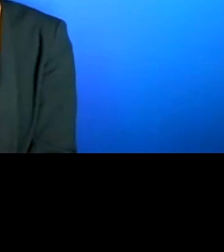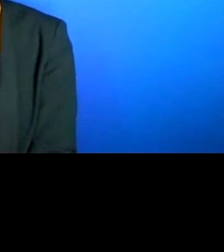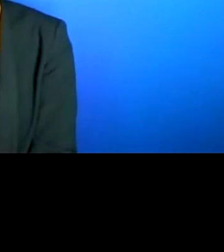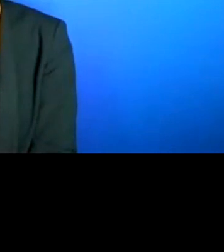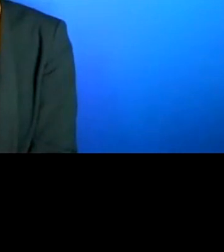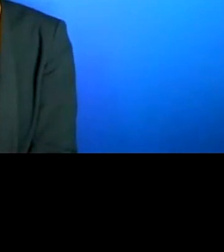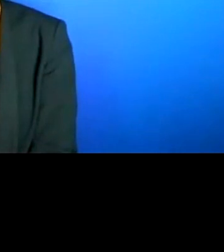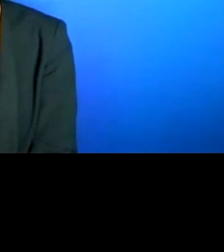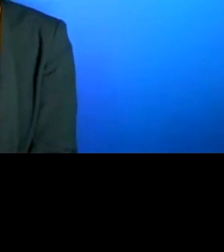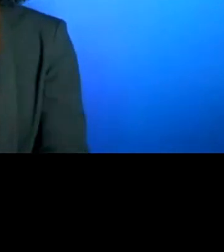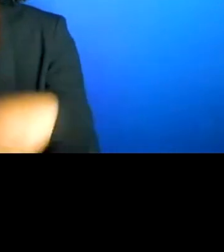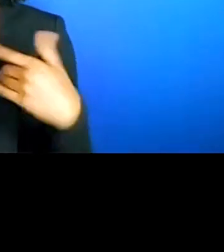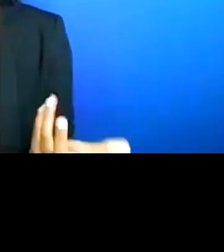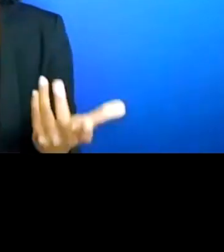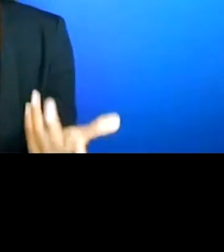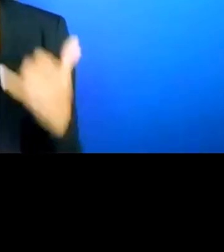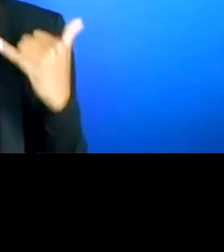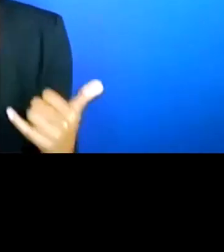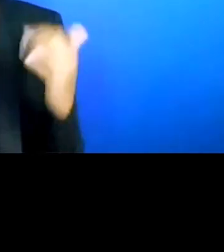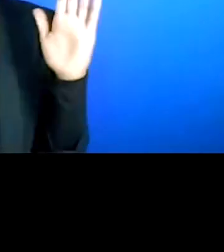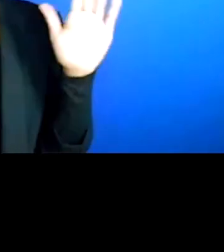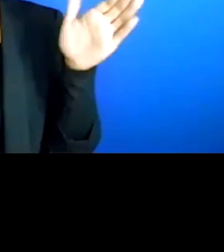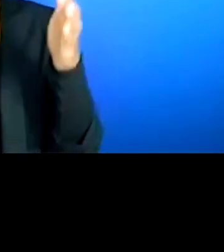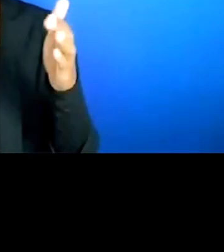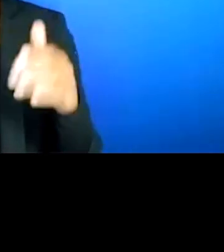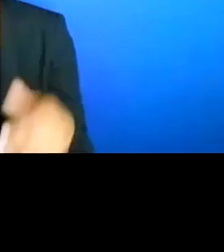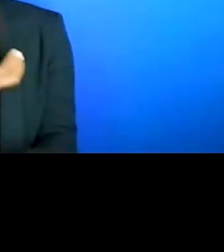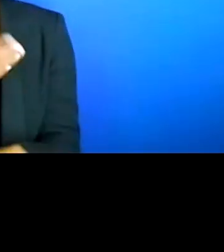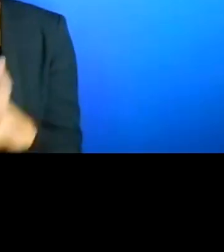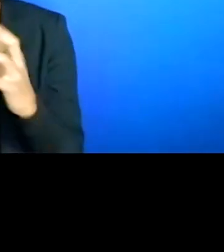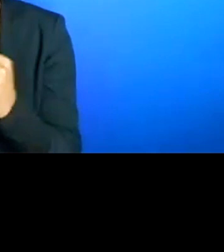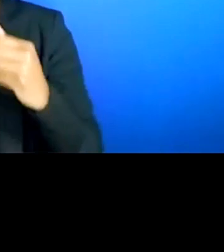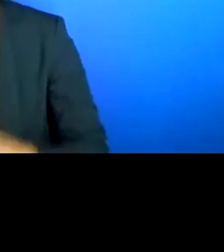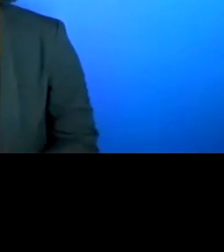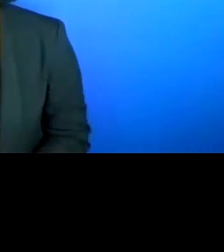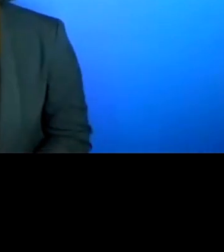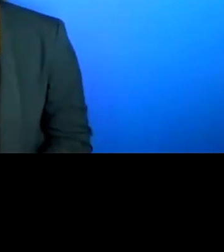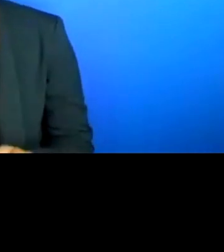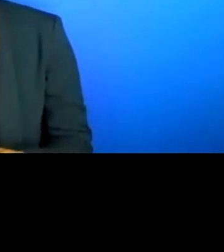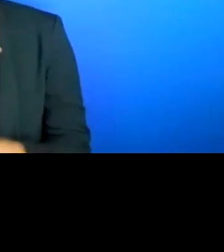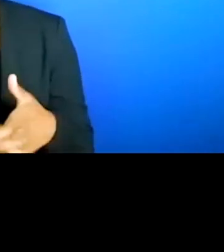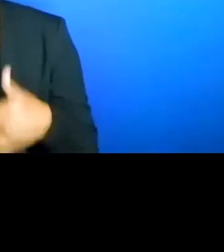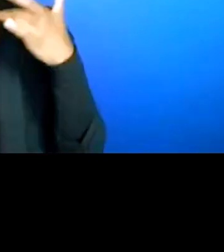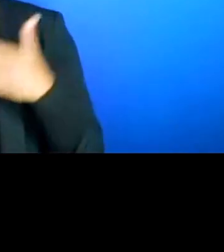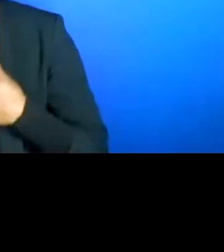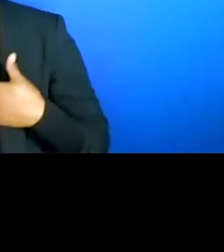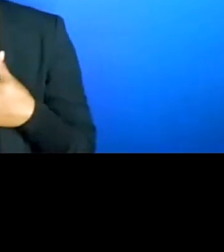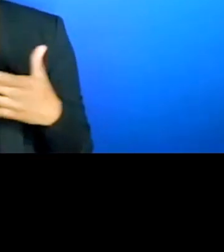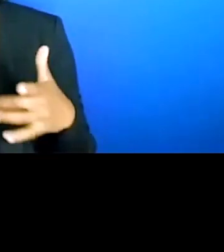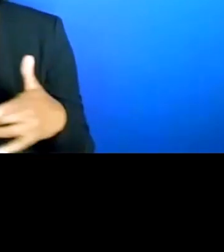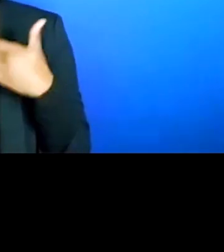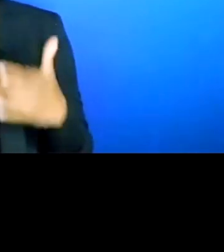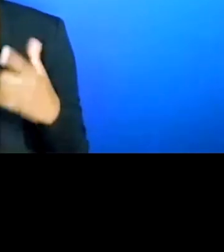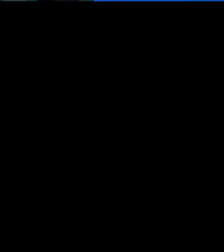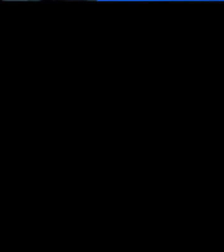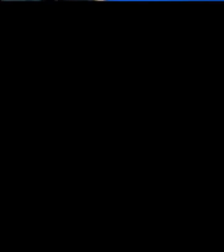So, all right, so let's turn now to today's workshop. We are pleased and just excited that not only that we have such a large group